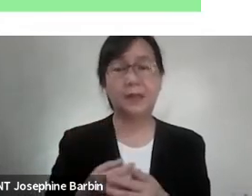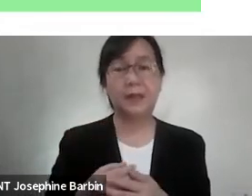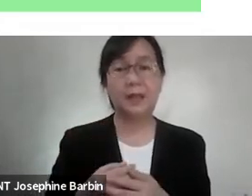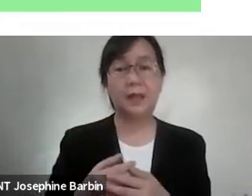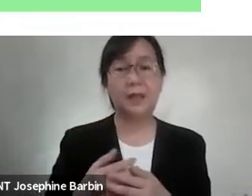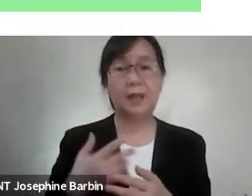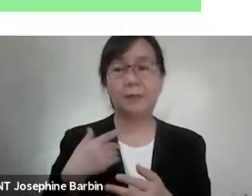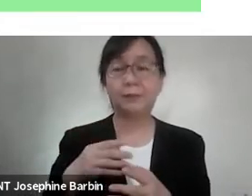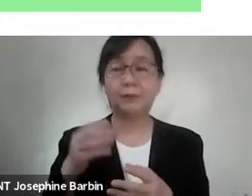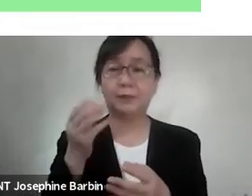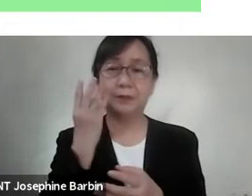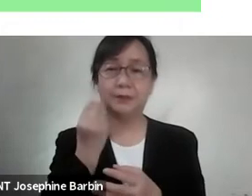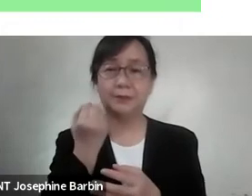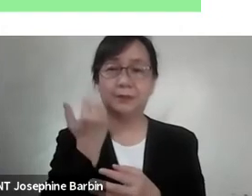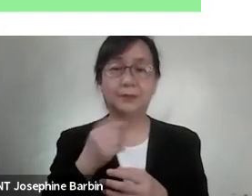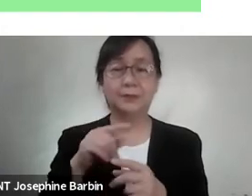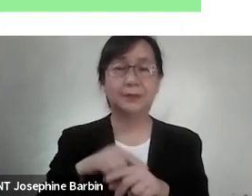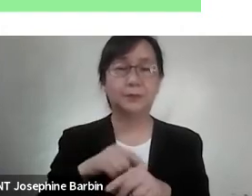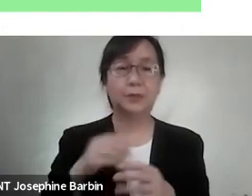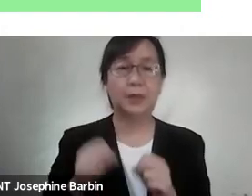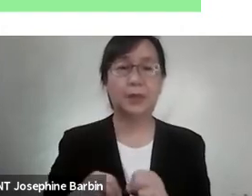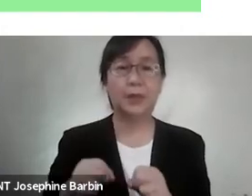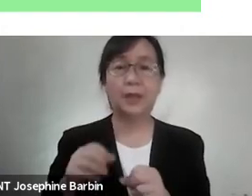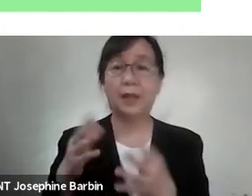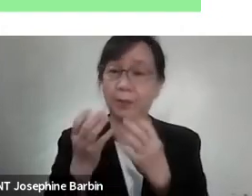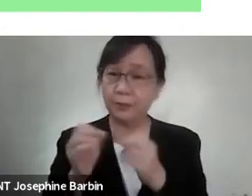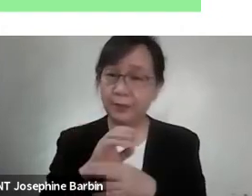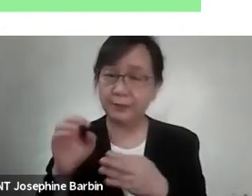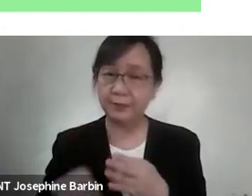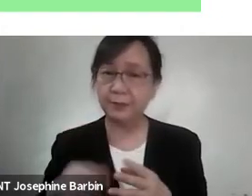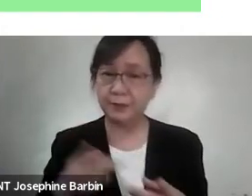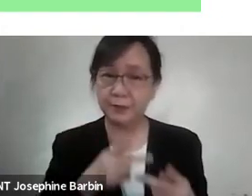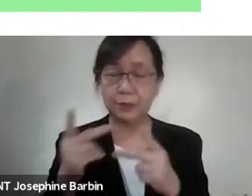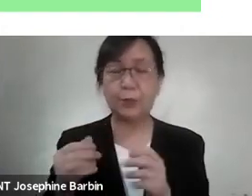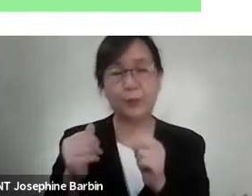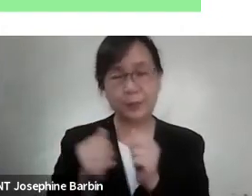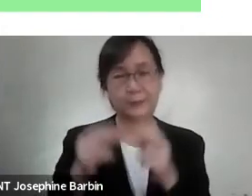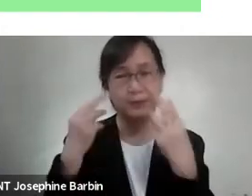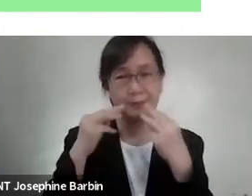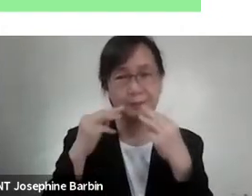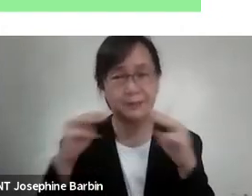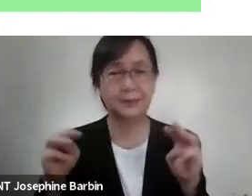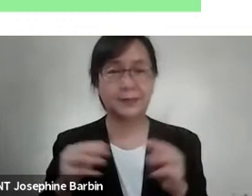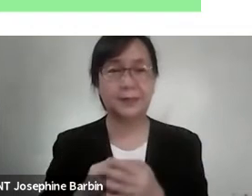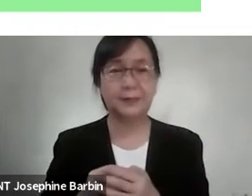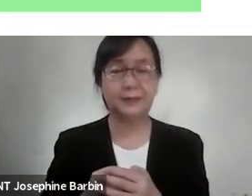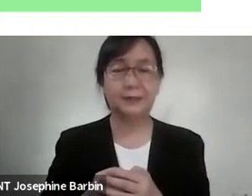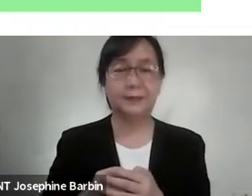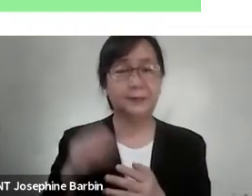running out of time. So I would like to end my presentation with the message here is that, you